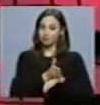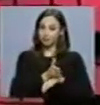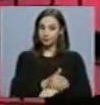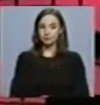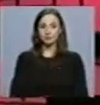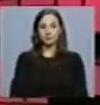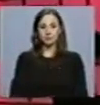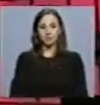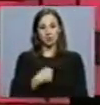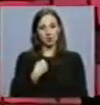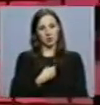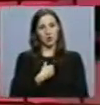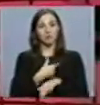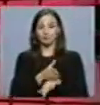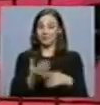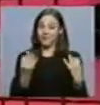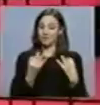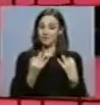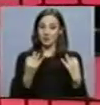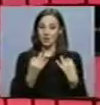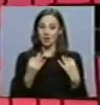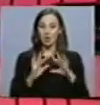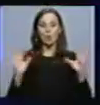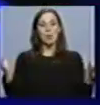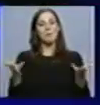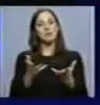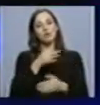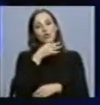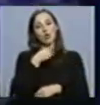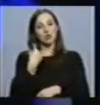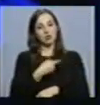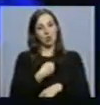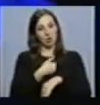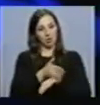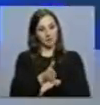We are late. Globally speaking, we are late.